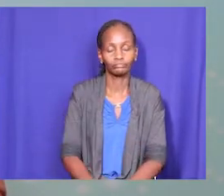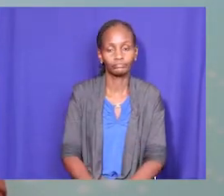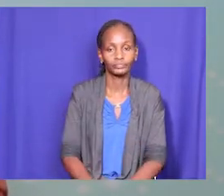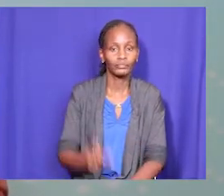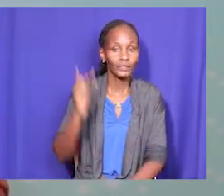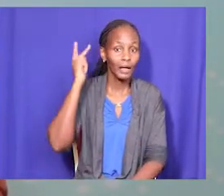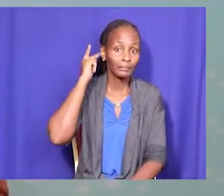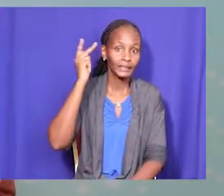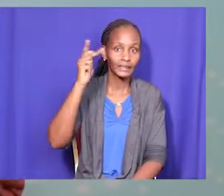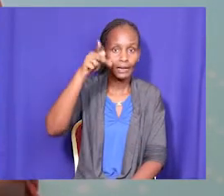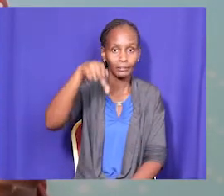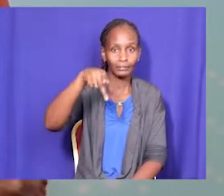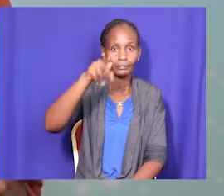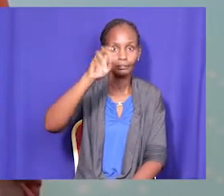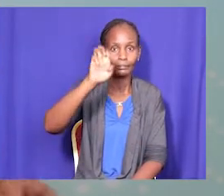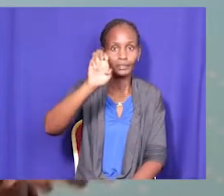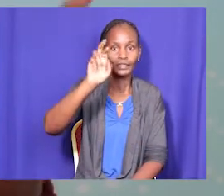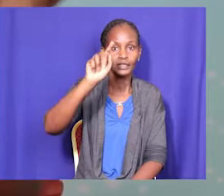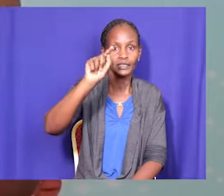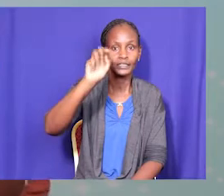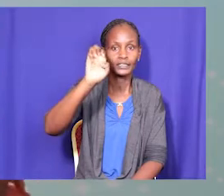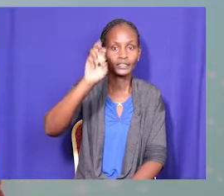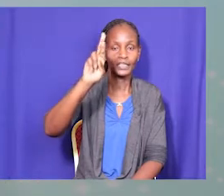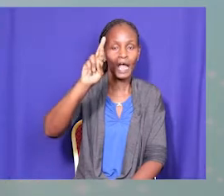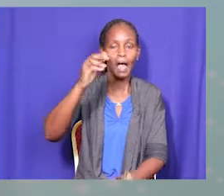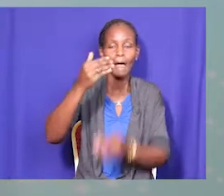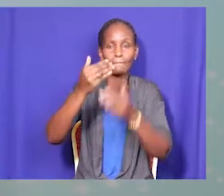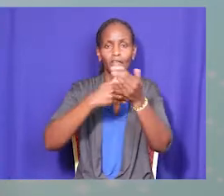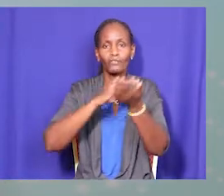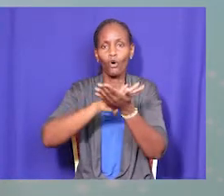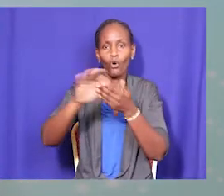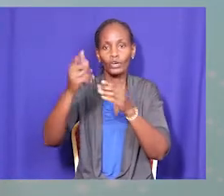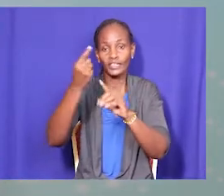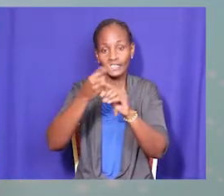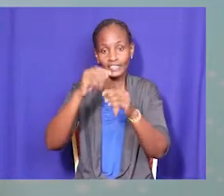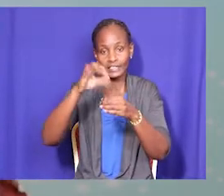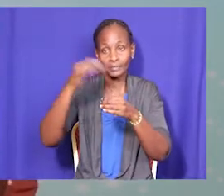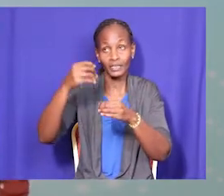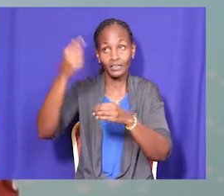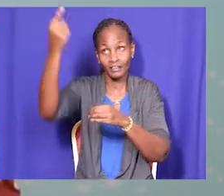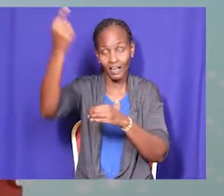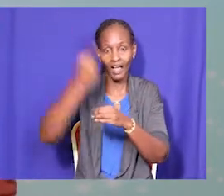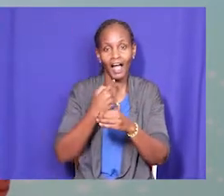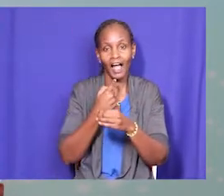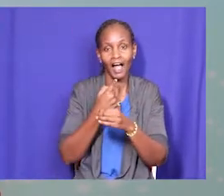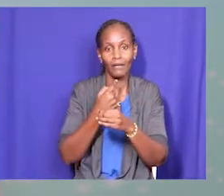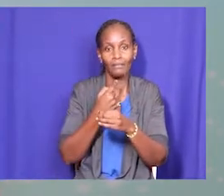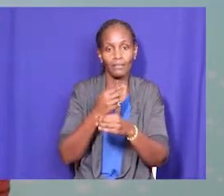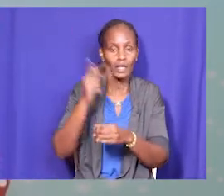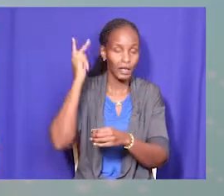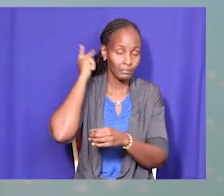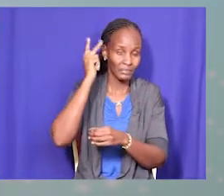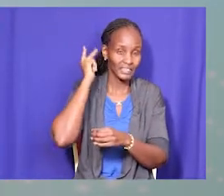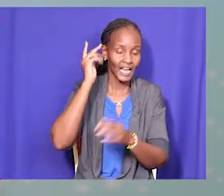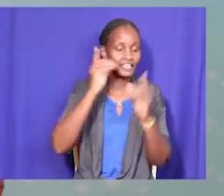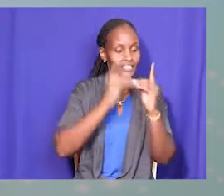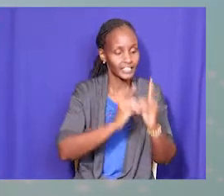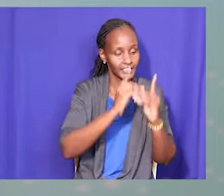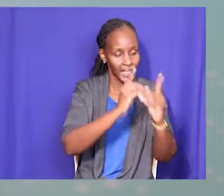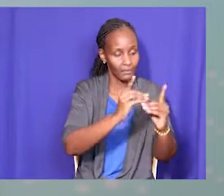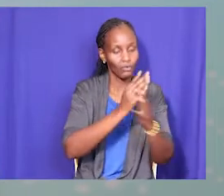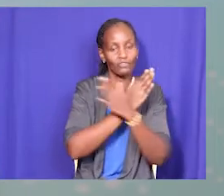Peter, before the Holy Spirit came upon him, he was still a disciple, a friend